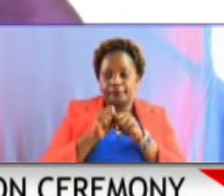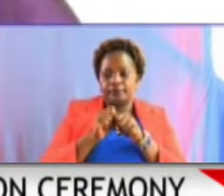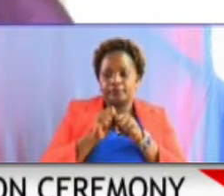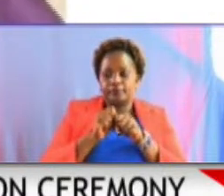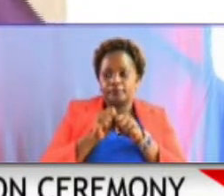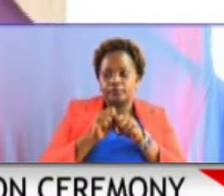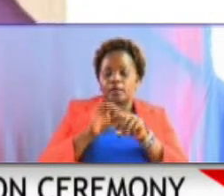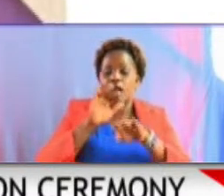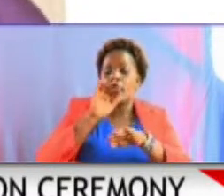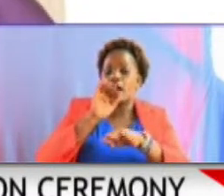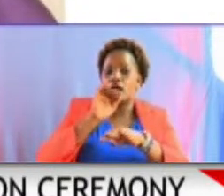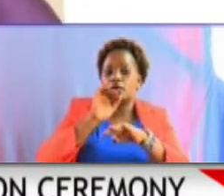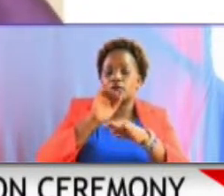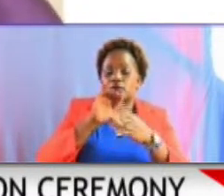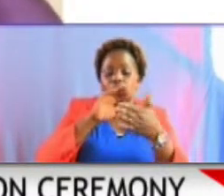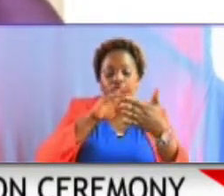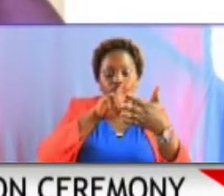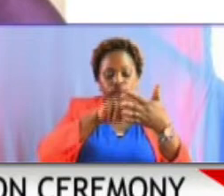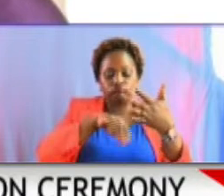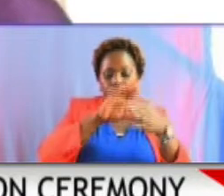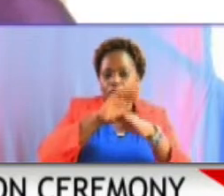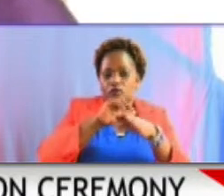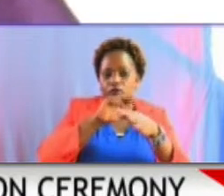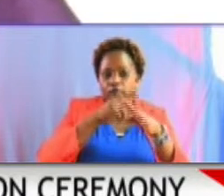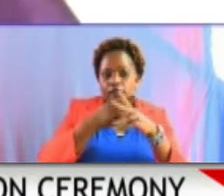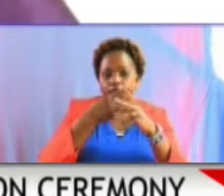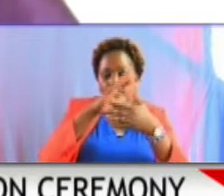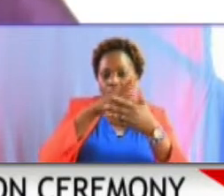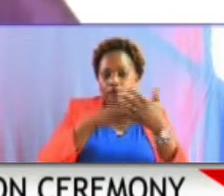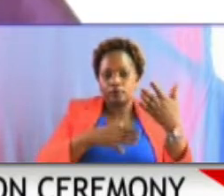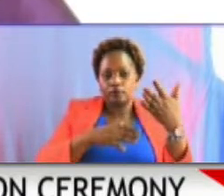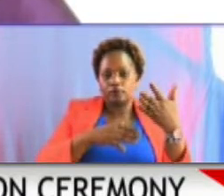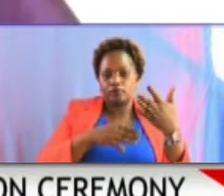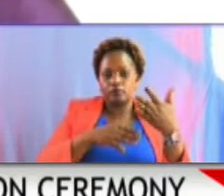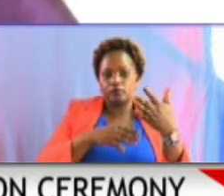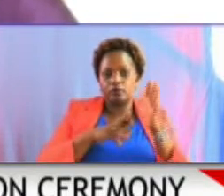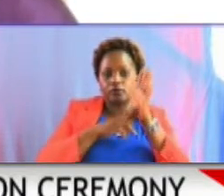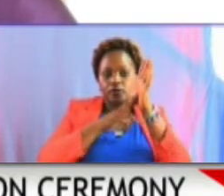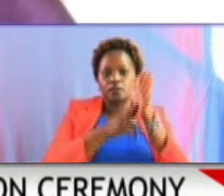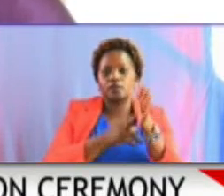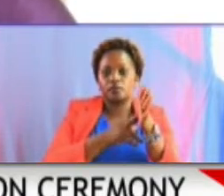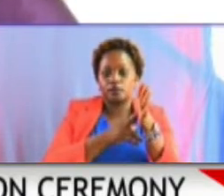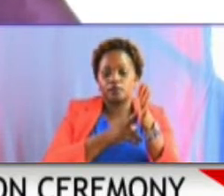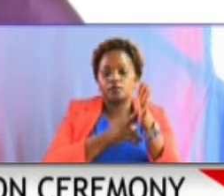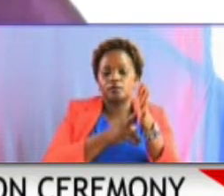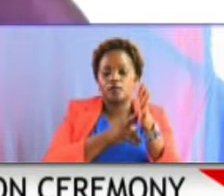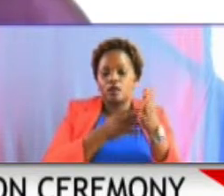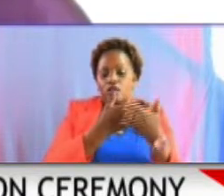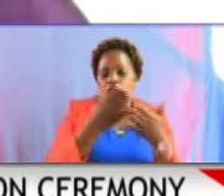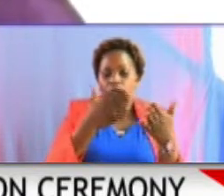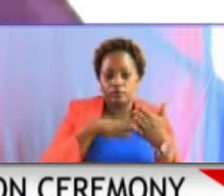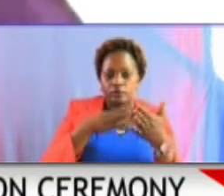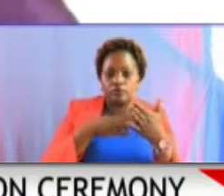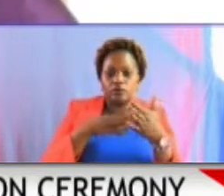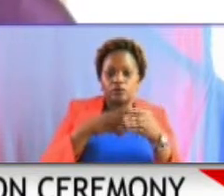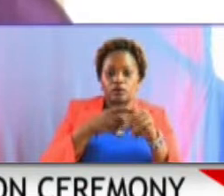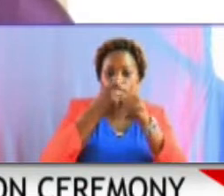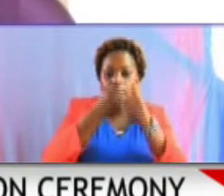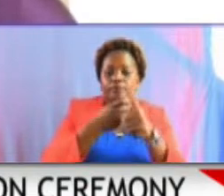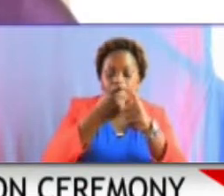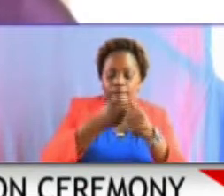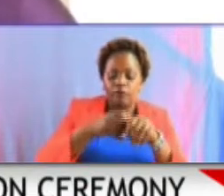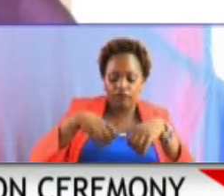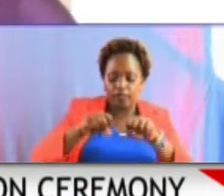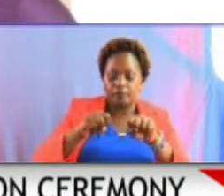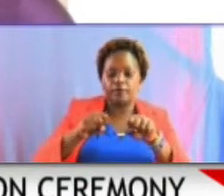I call upon deans, schools to present candidates for the award of